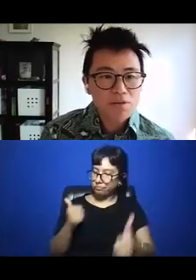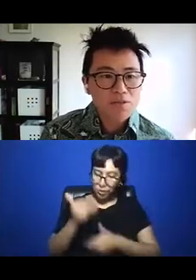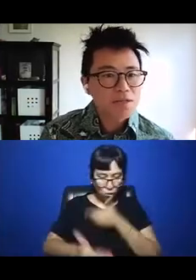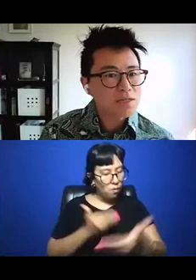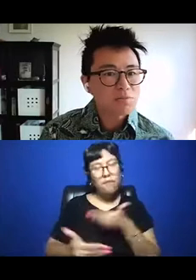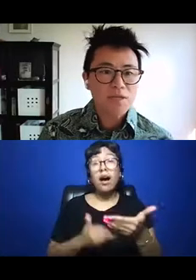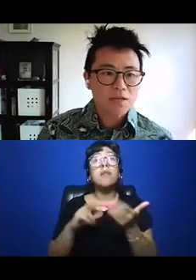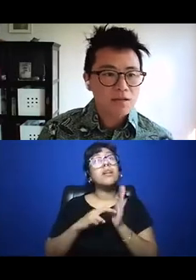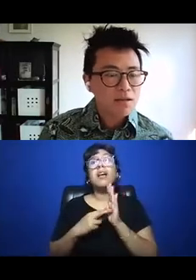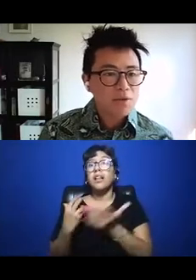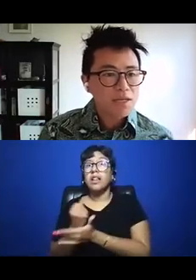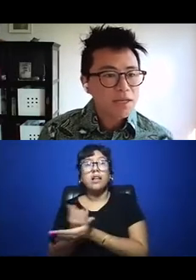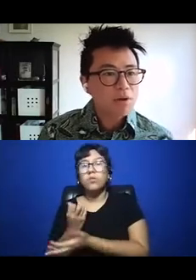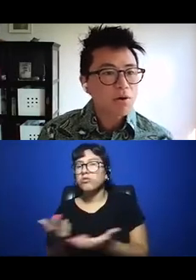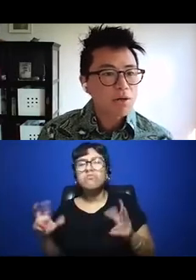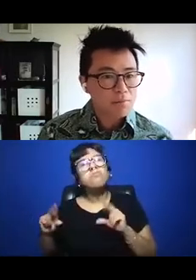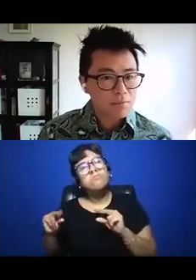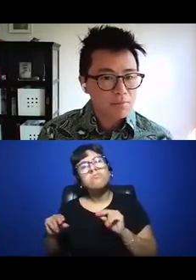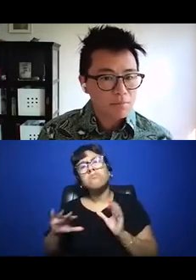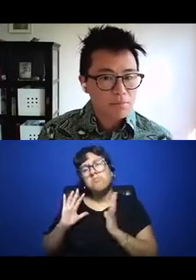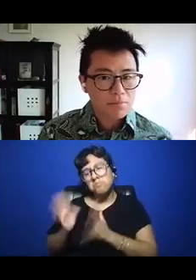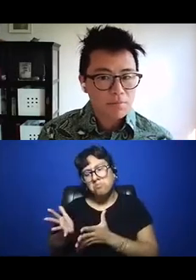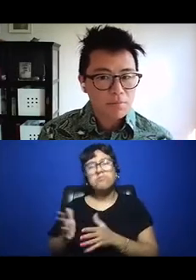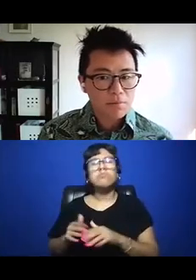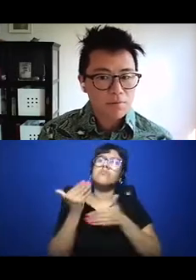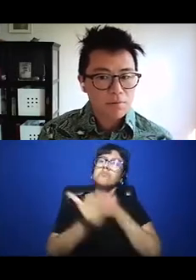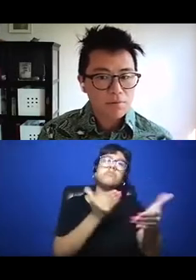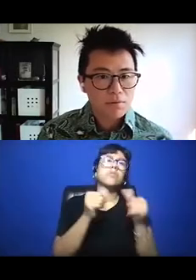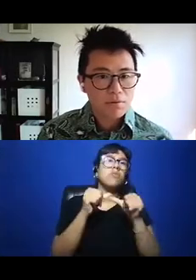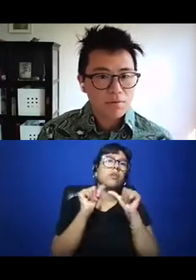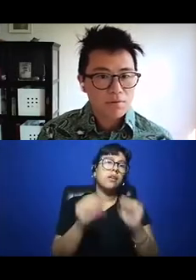more resources. We can keep going.